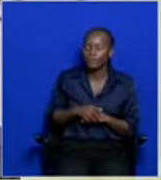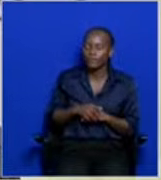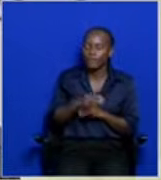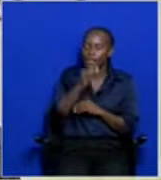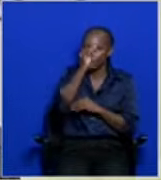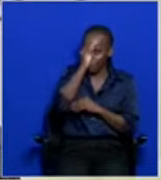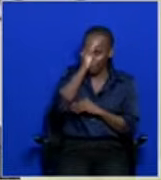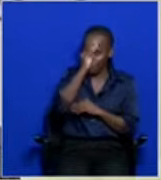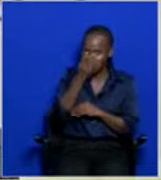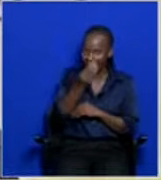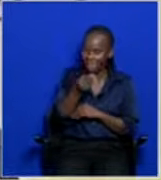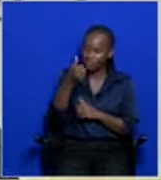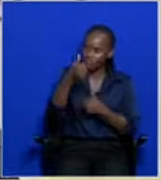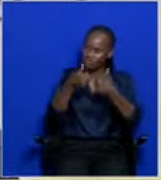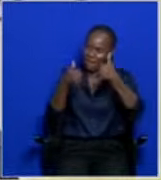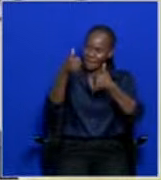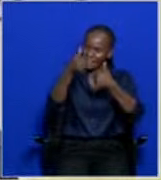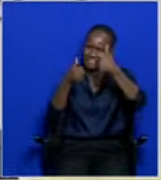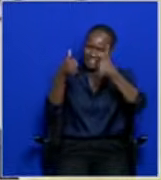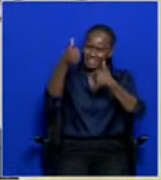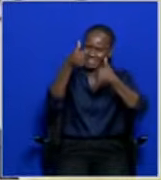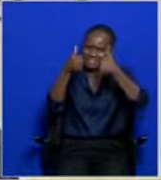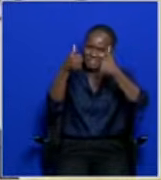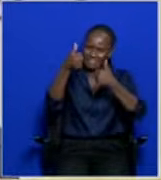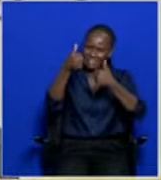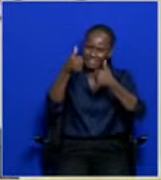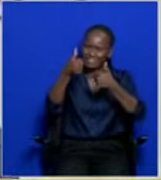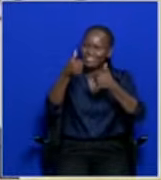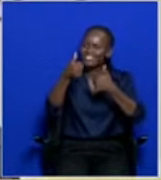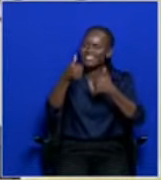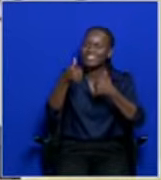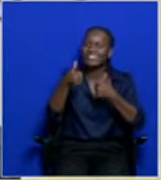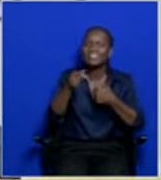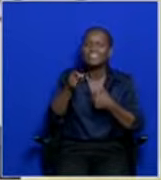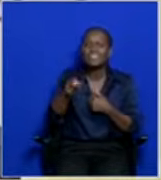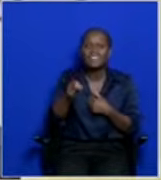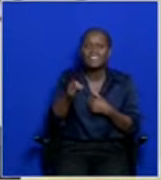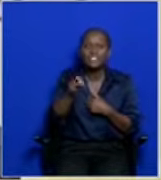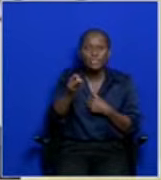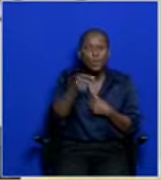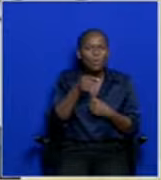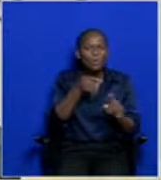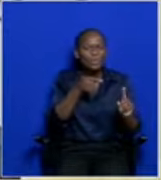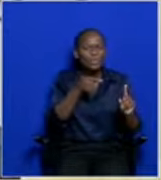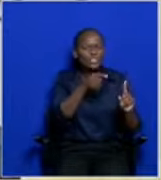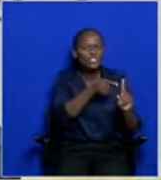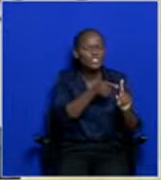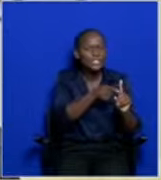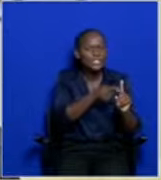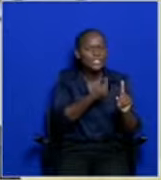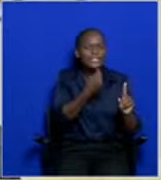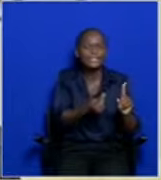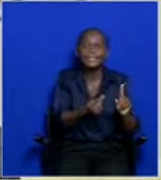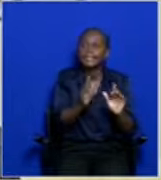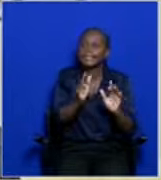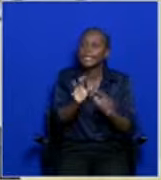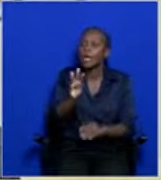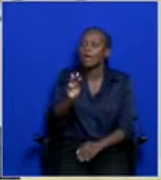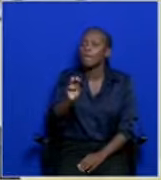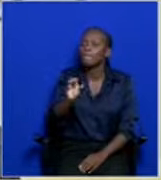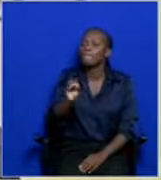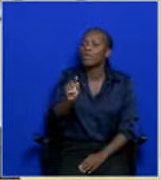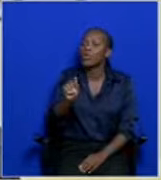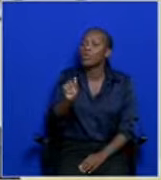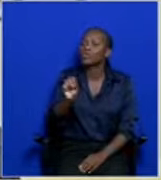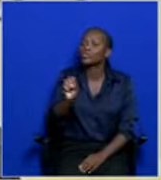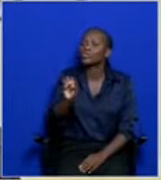is giving me Mozo. I do not know the rank. I do not know